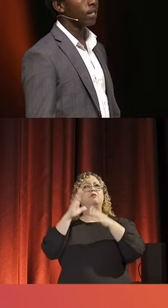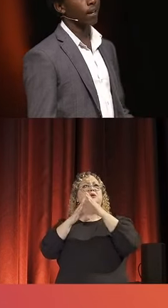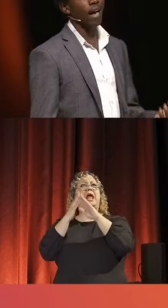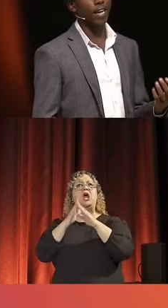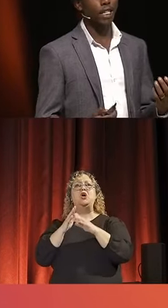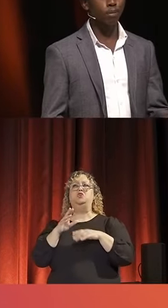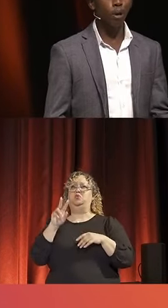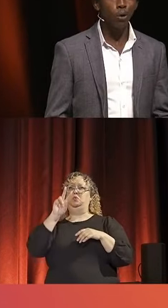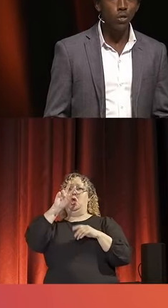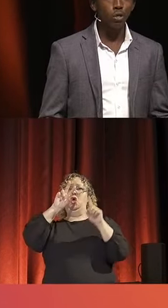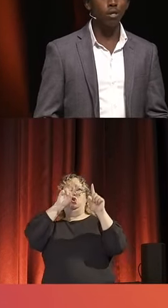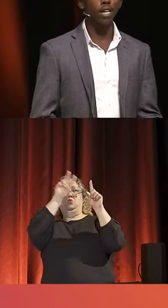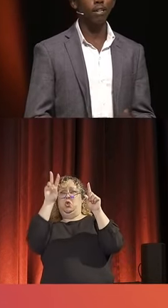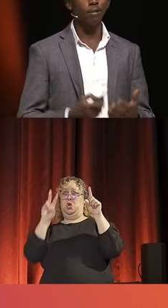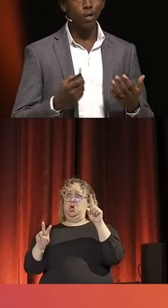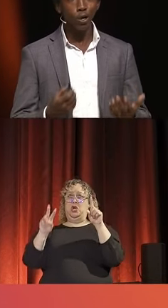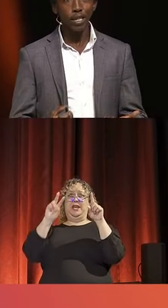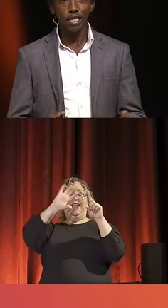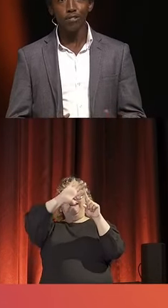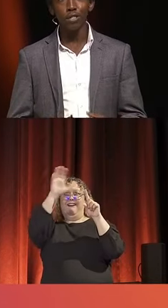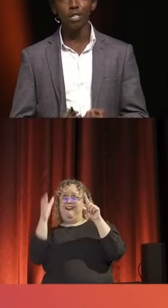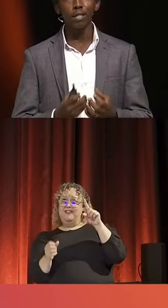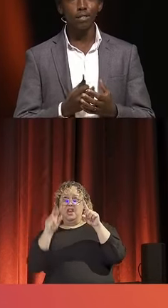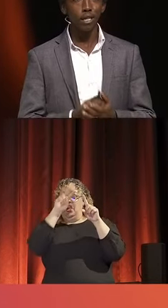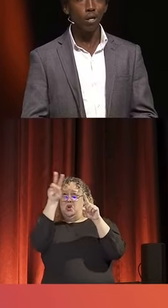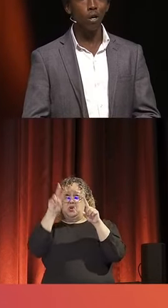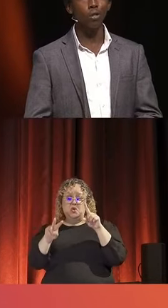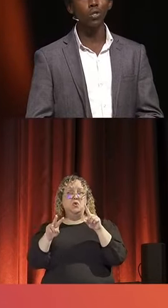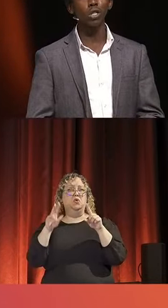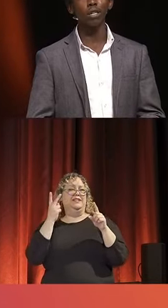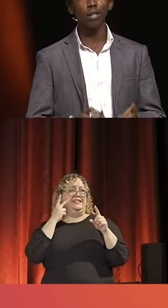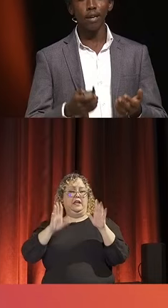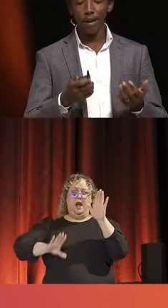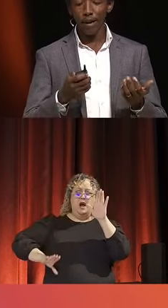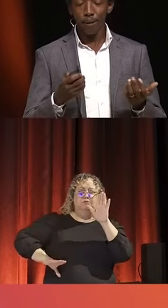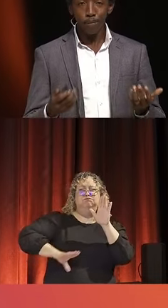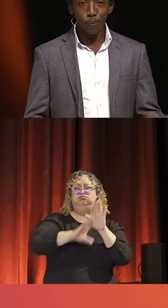see an explosion in connectivity, technology,